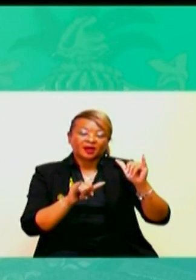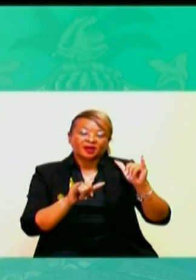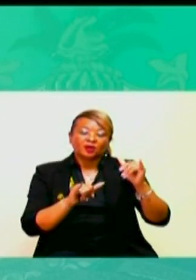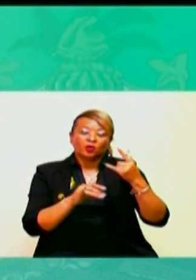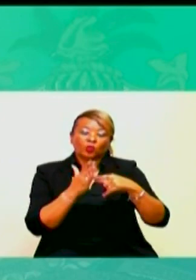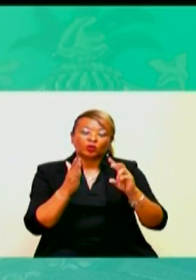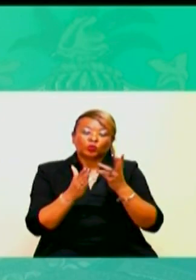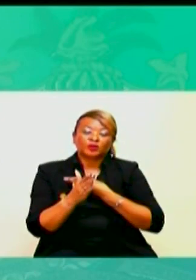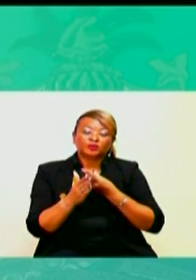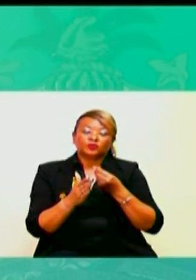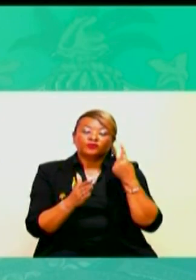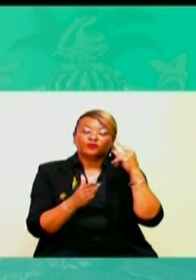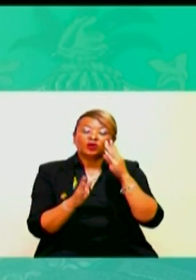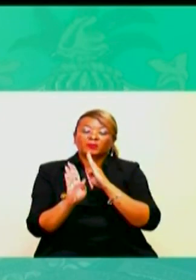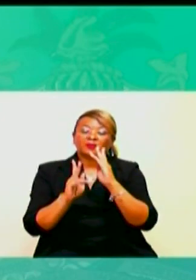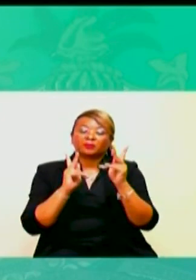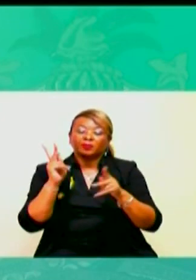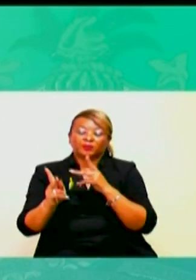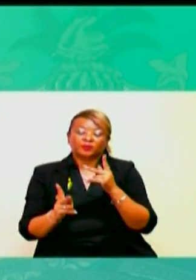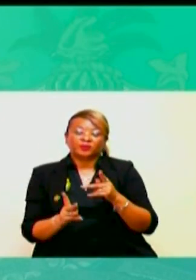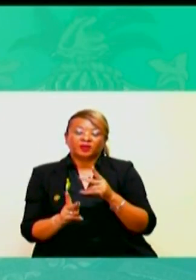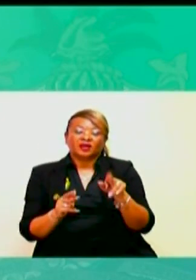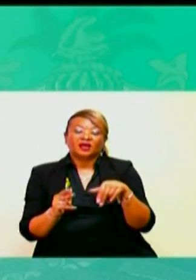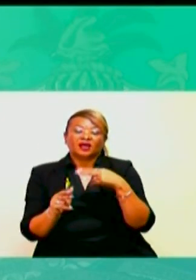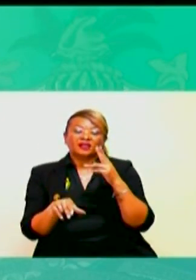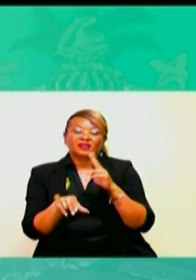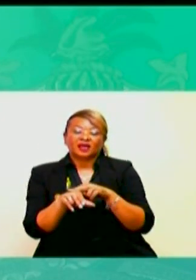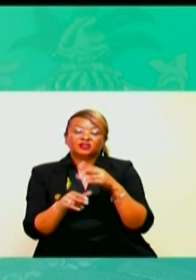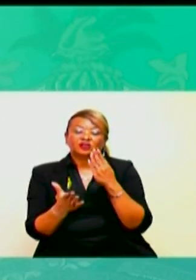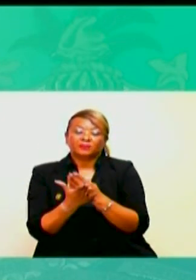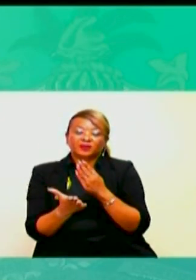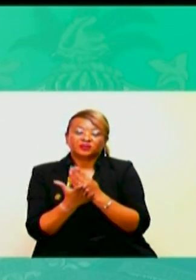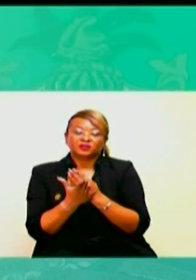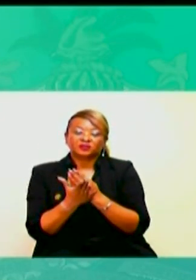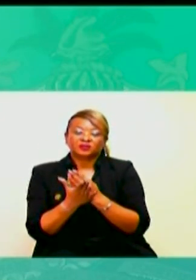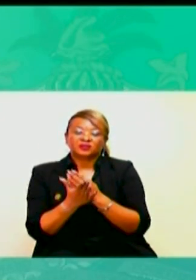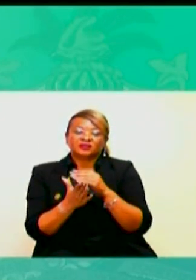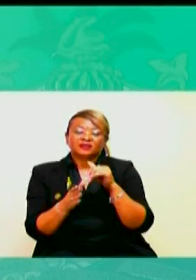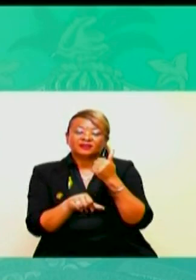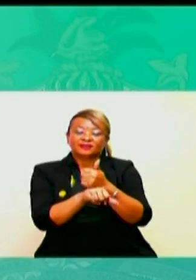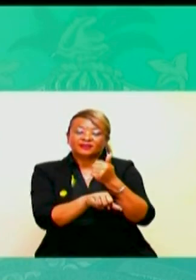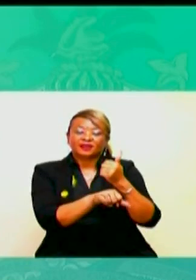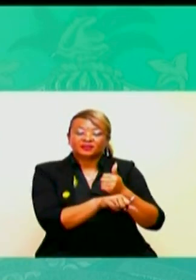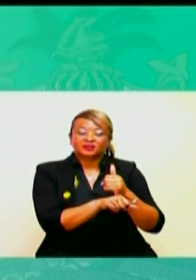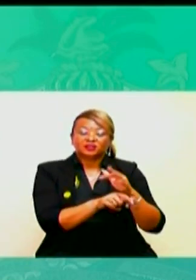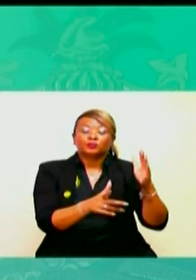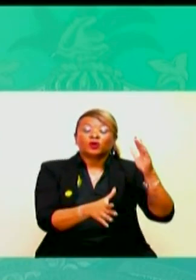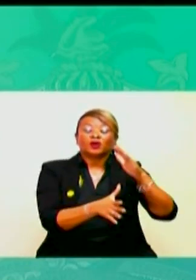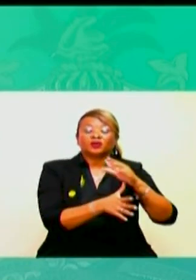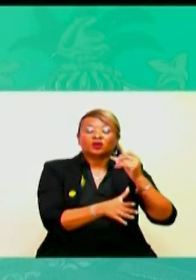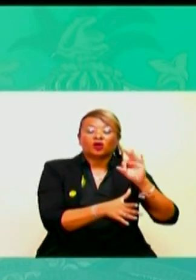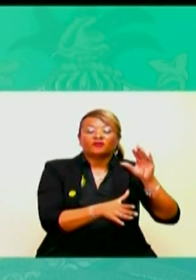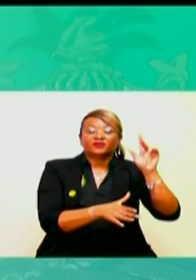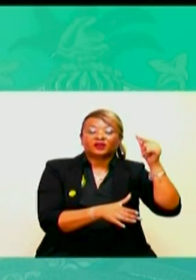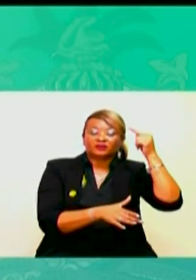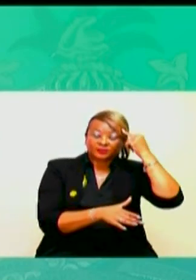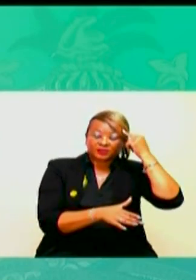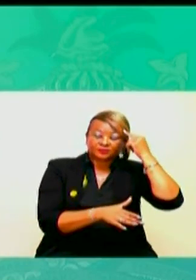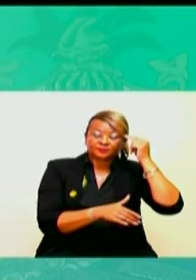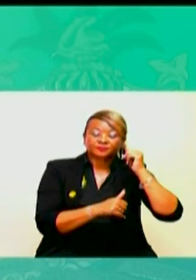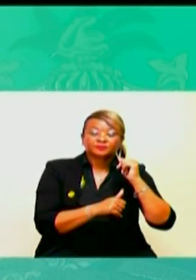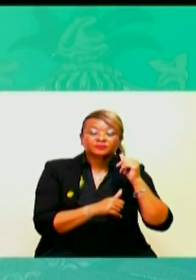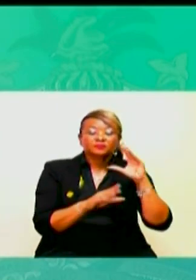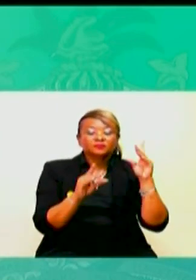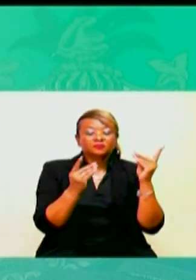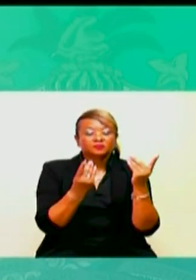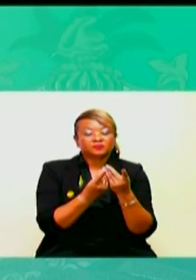Bahamian people. A national budget, Madam Speaker, sets the priorities of the government. In this budget, the